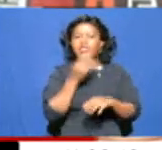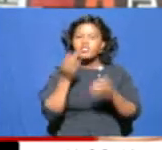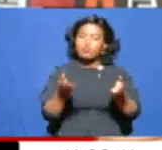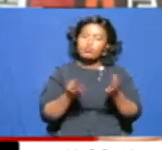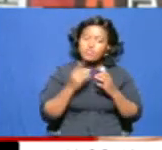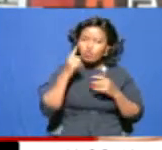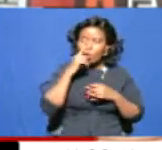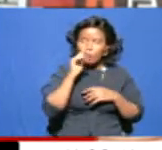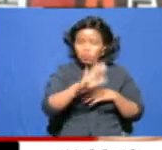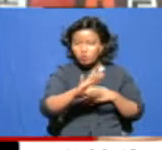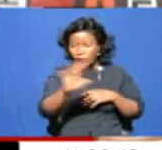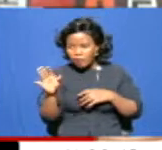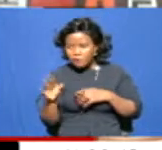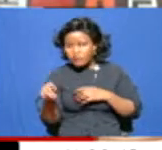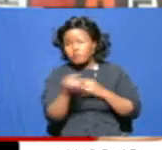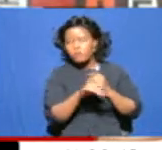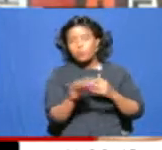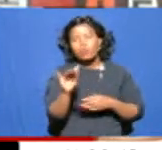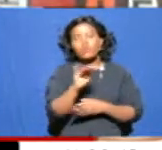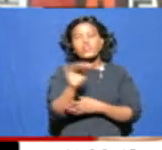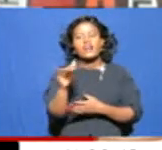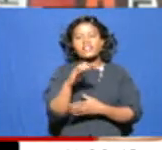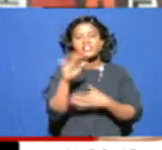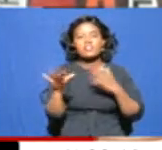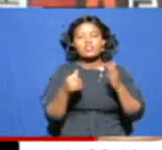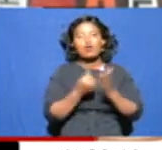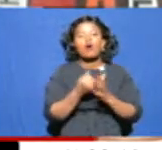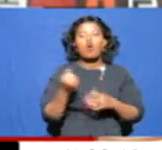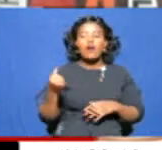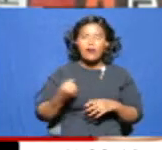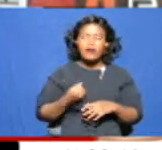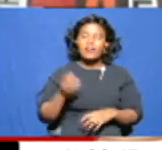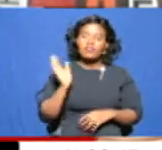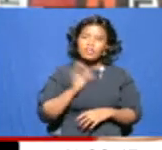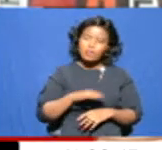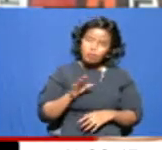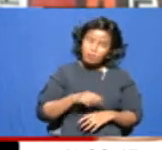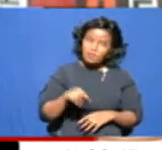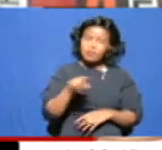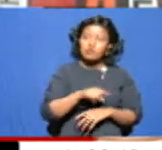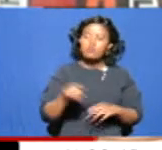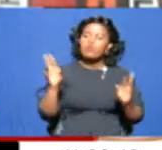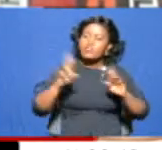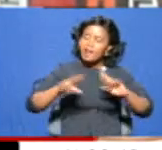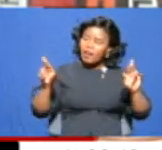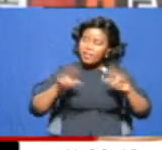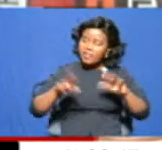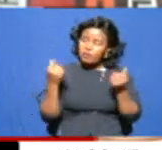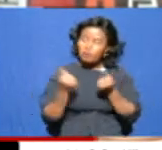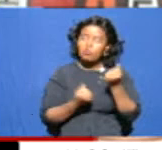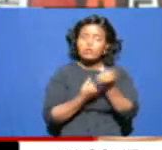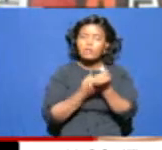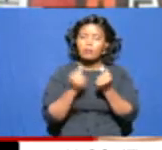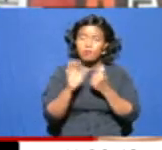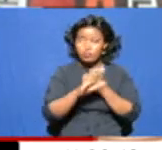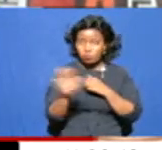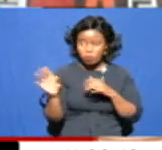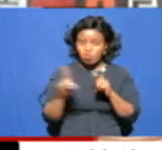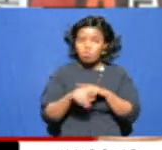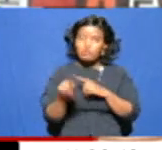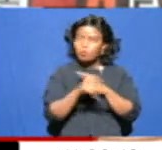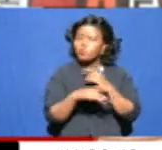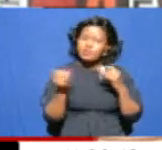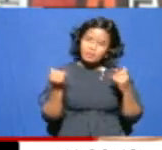homes? So we are asking all our girls, our ladies, we are here for you. And as an engineers board, we are also trying to